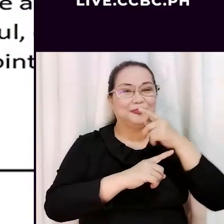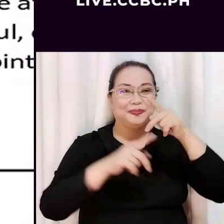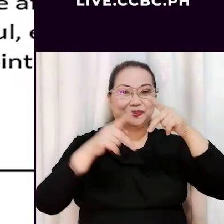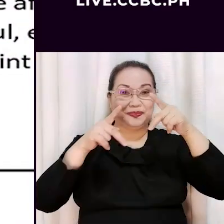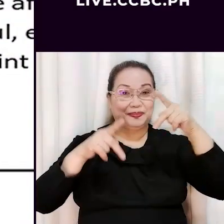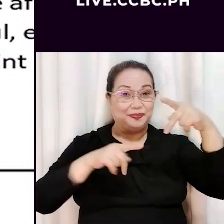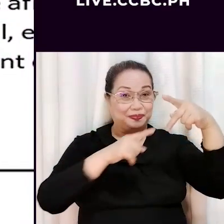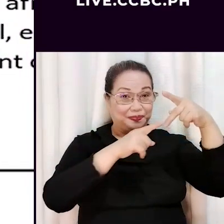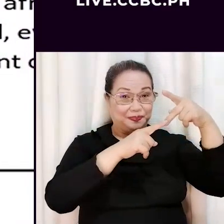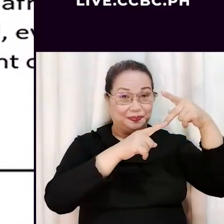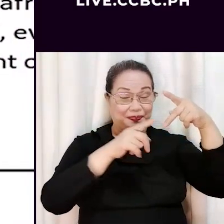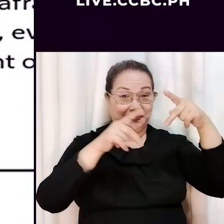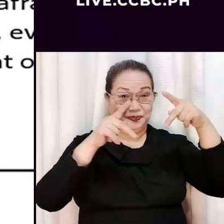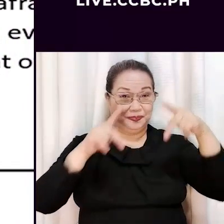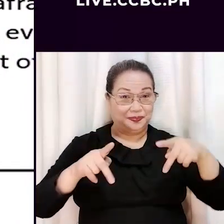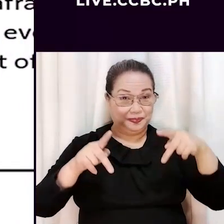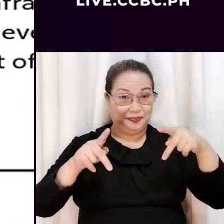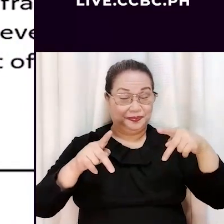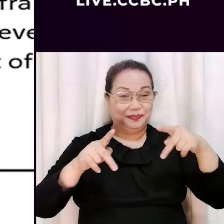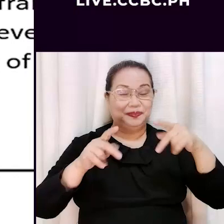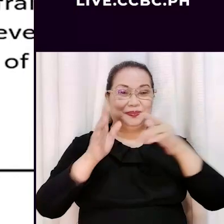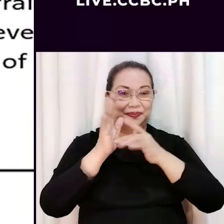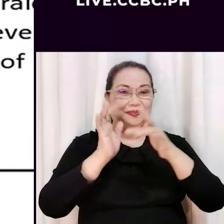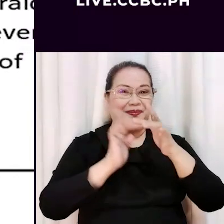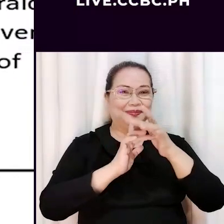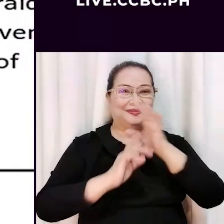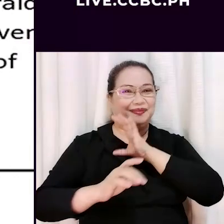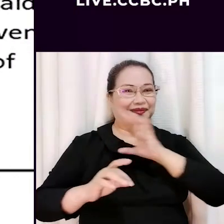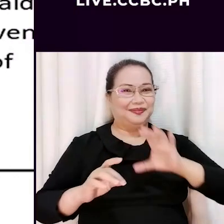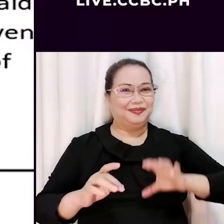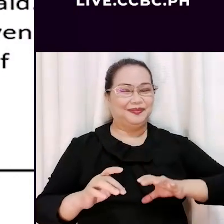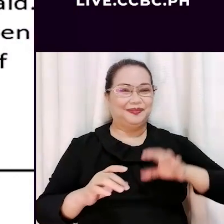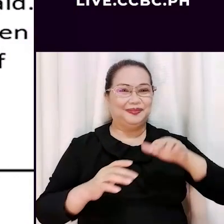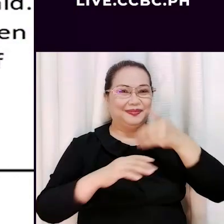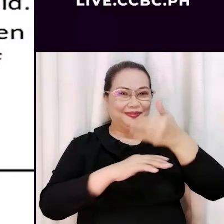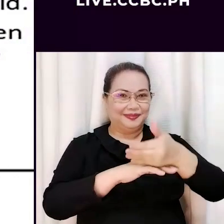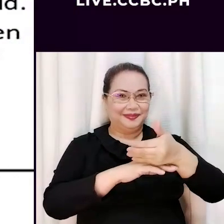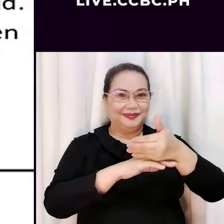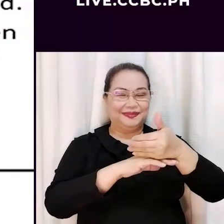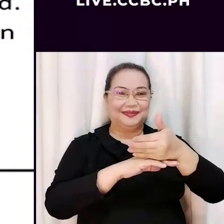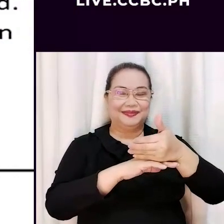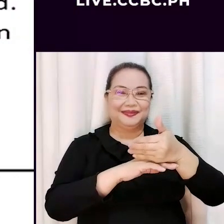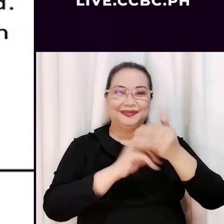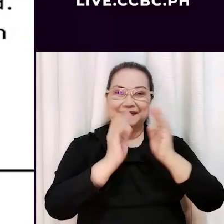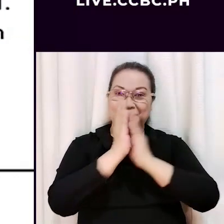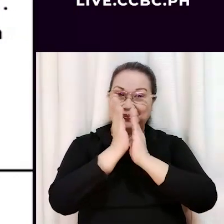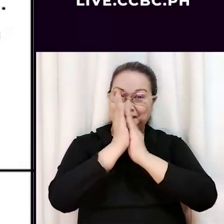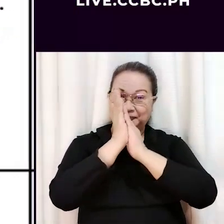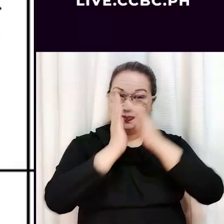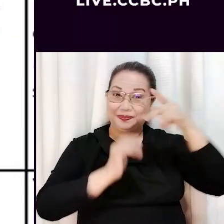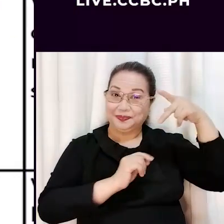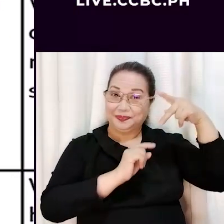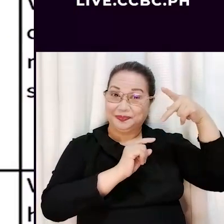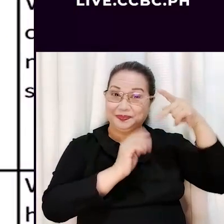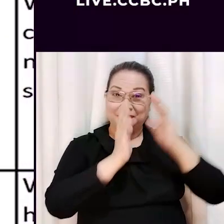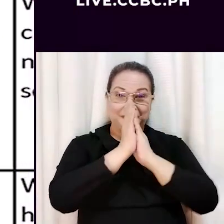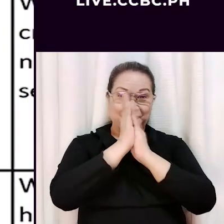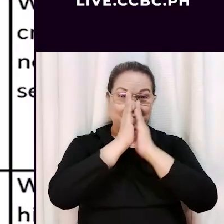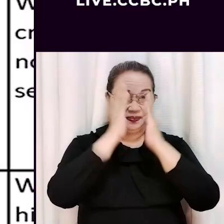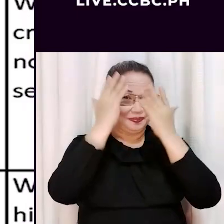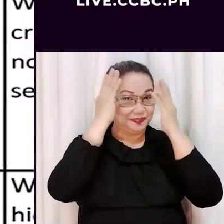who is the title of Jesus Christ, who He is. Then the next is praise, what were they doing